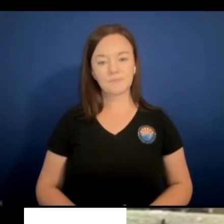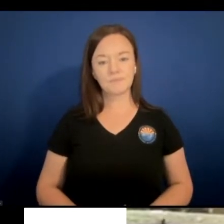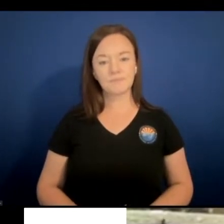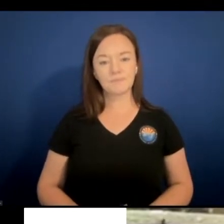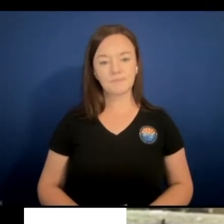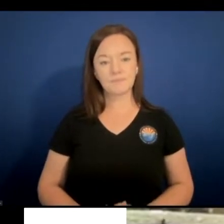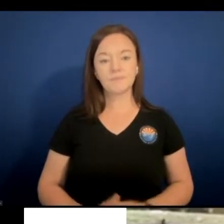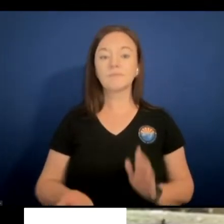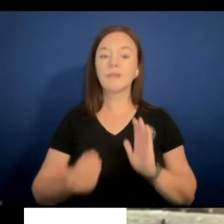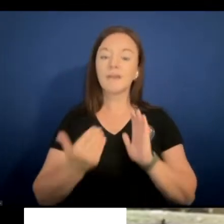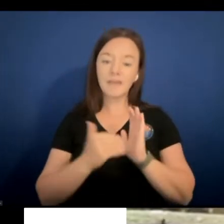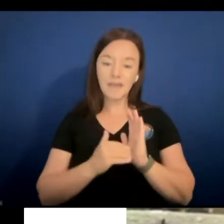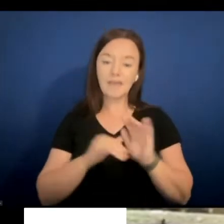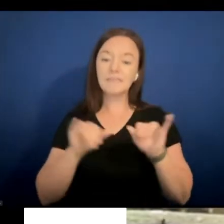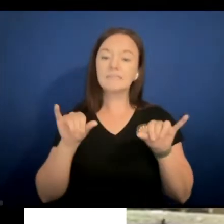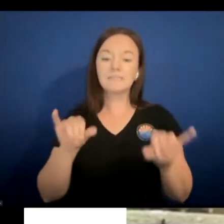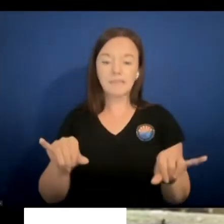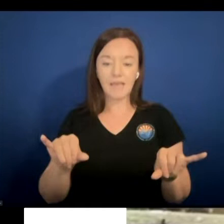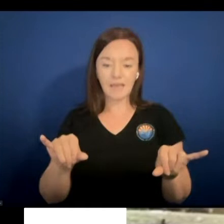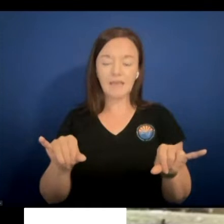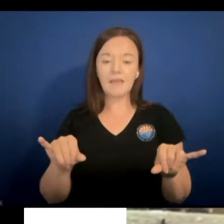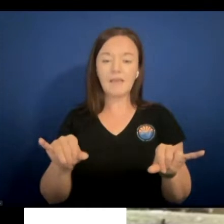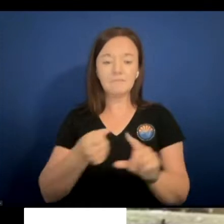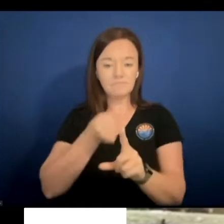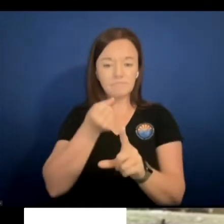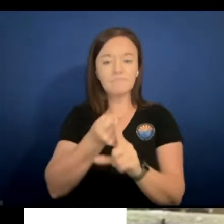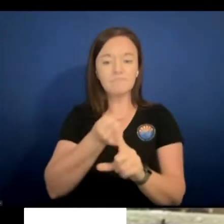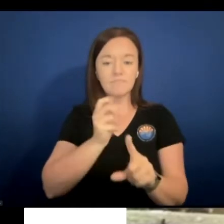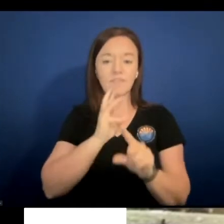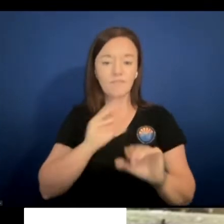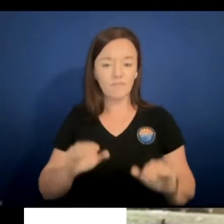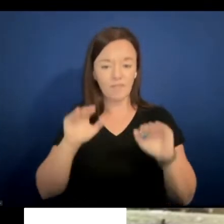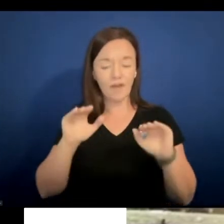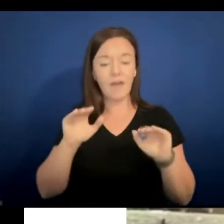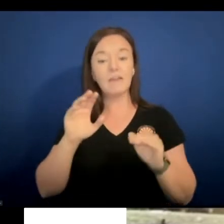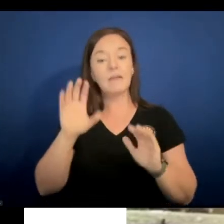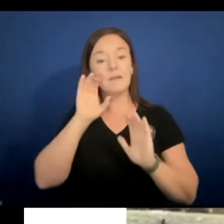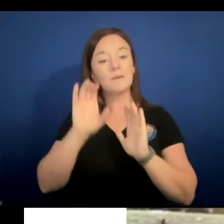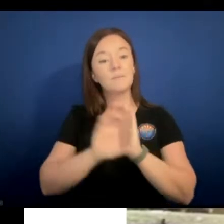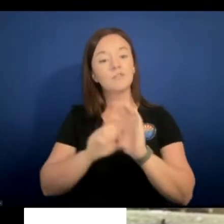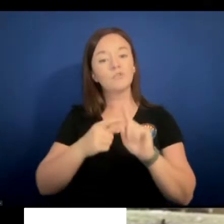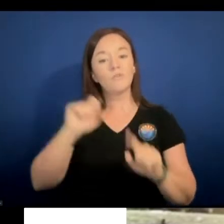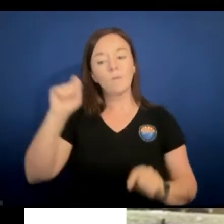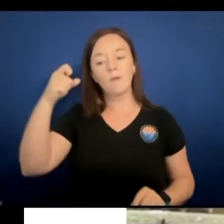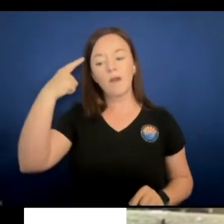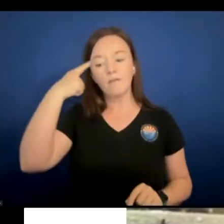Again, this is that same event. This is a picture courtesy of Governor